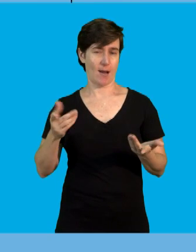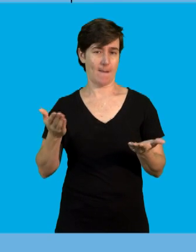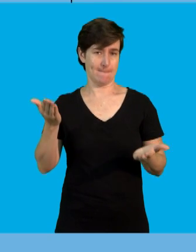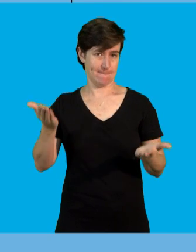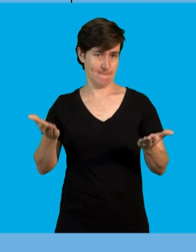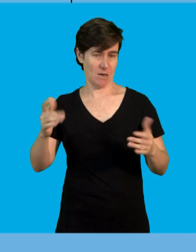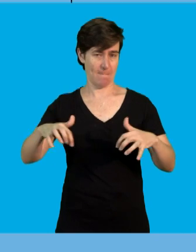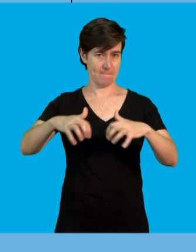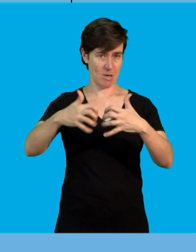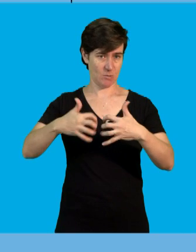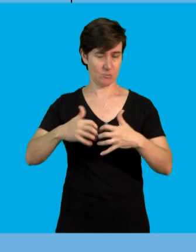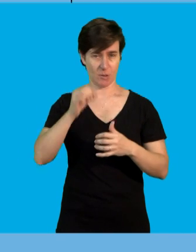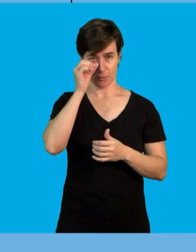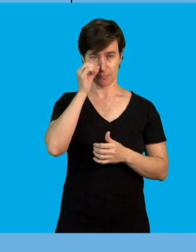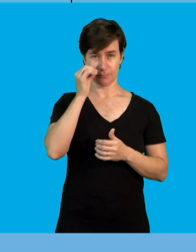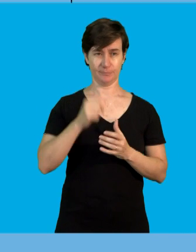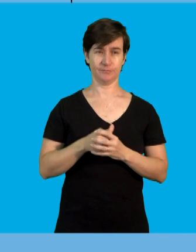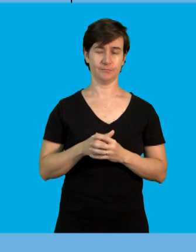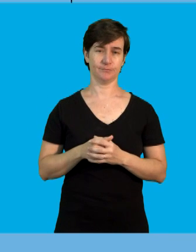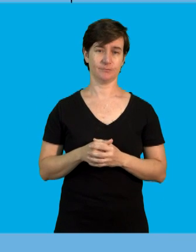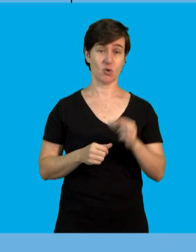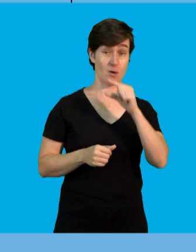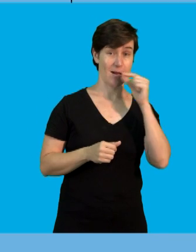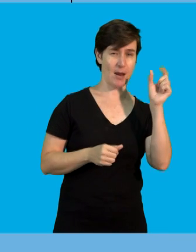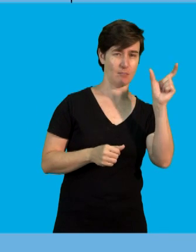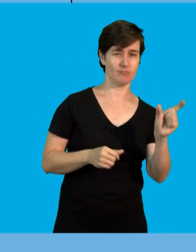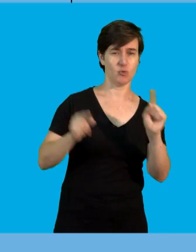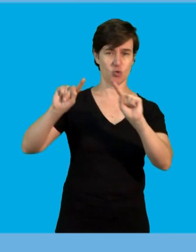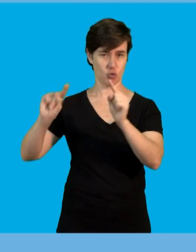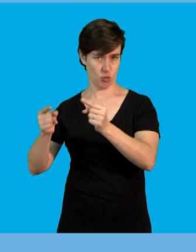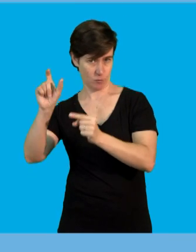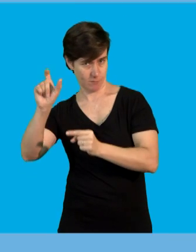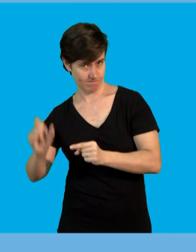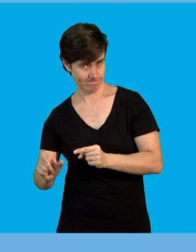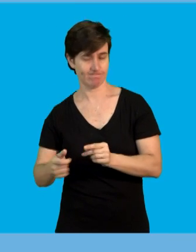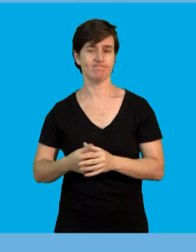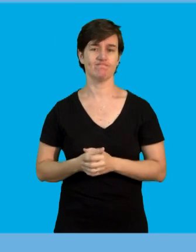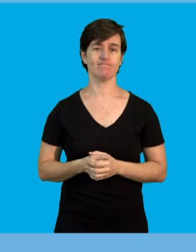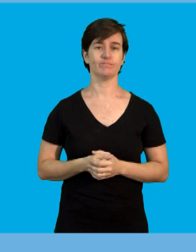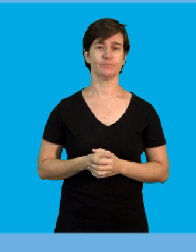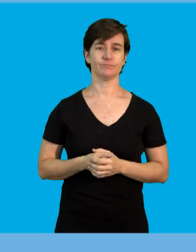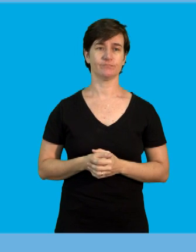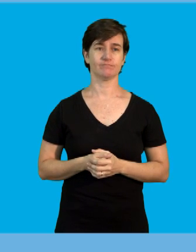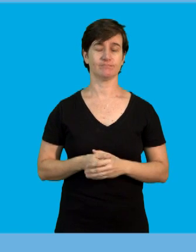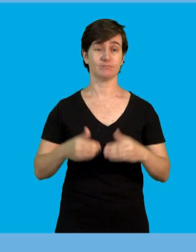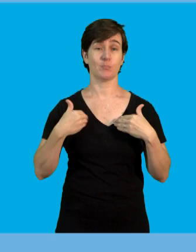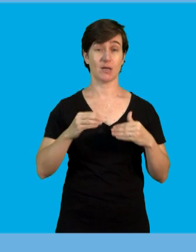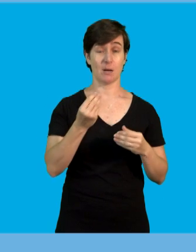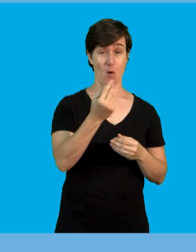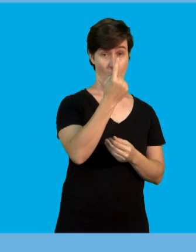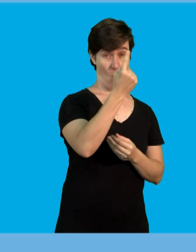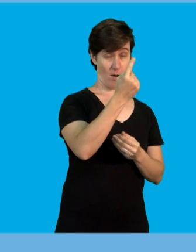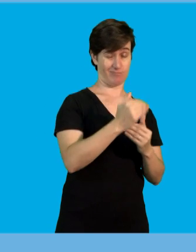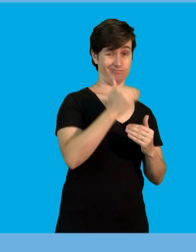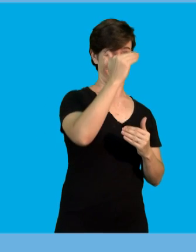these particular substances. So the name and the column and the chemical symbols. Starting